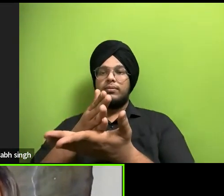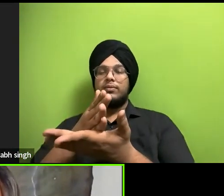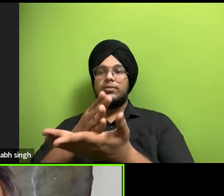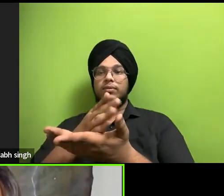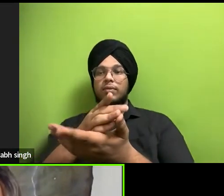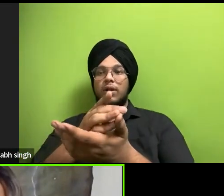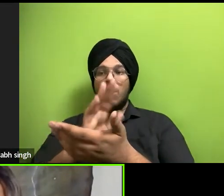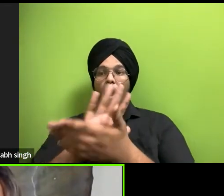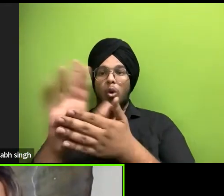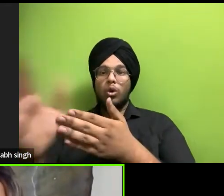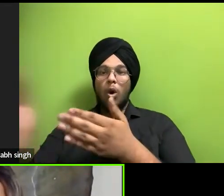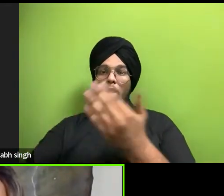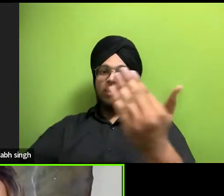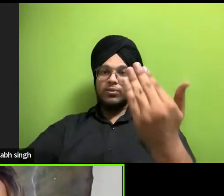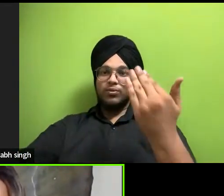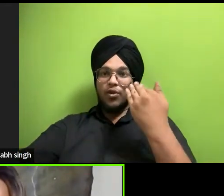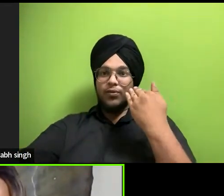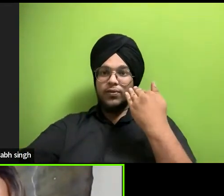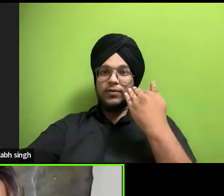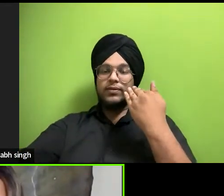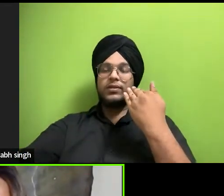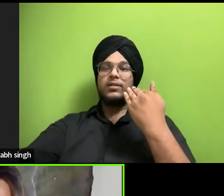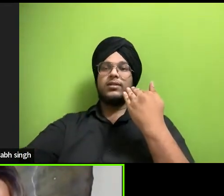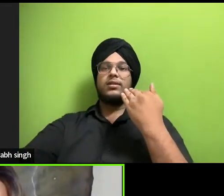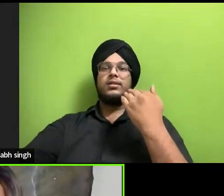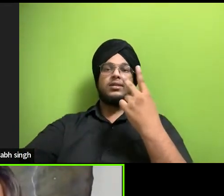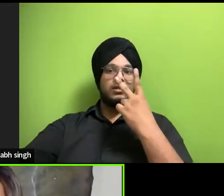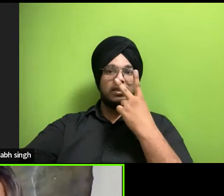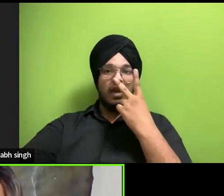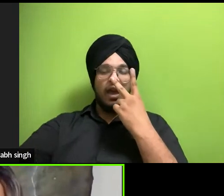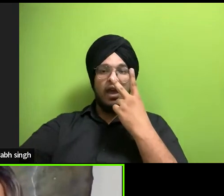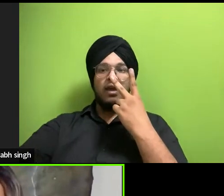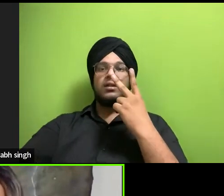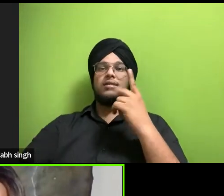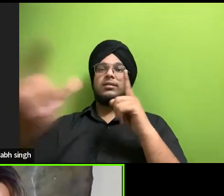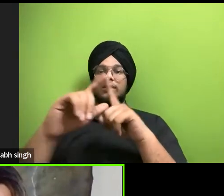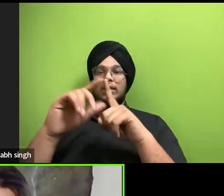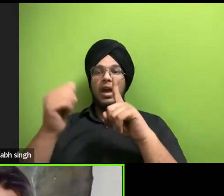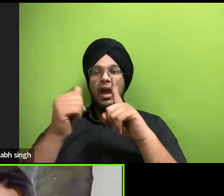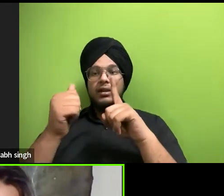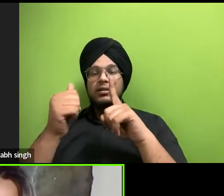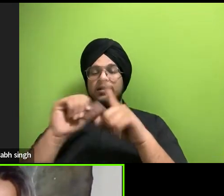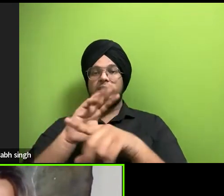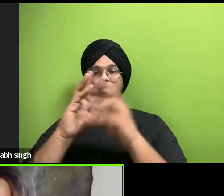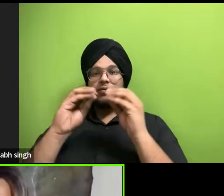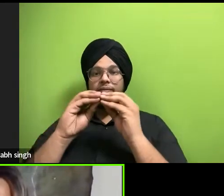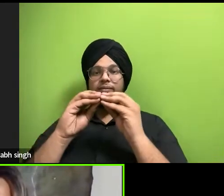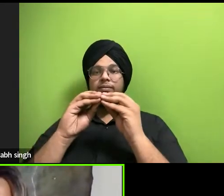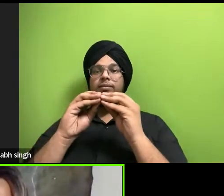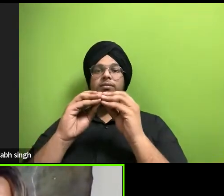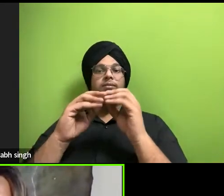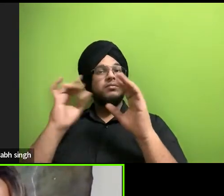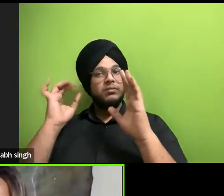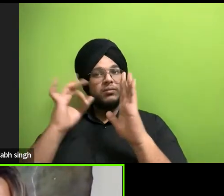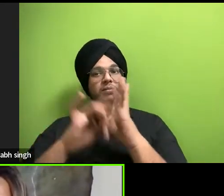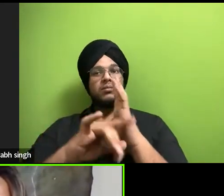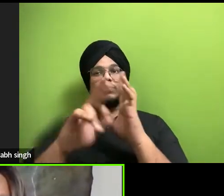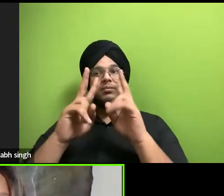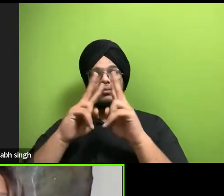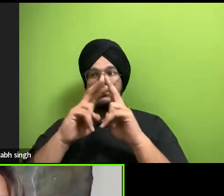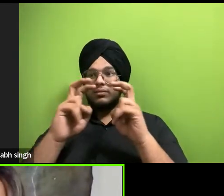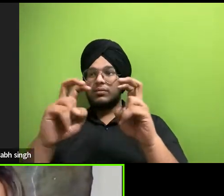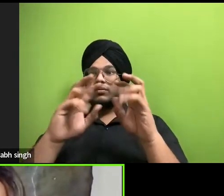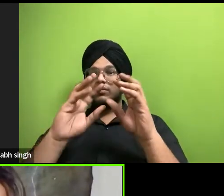Hong Kong to be the museum director, to deliver an institution that is deeply embedded in